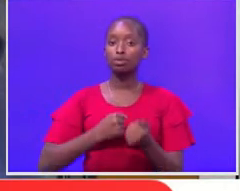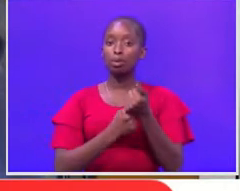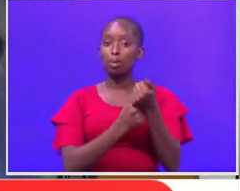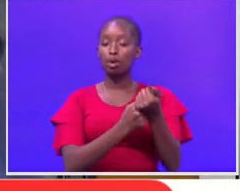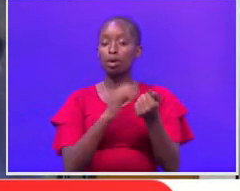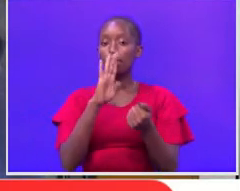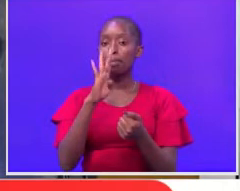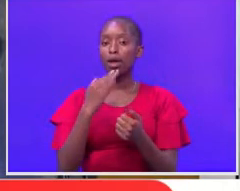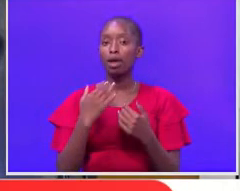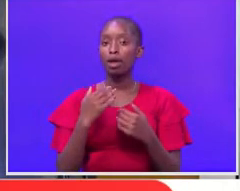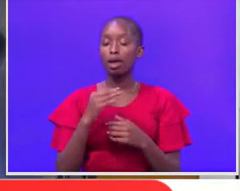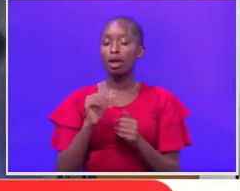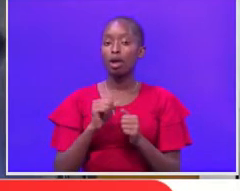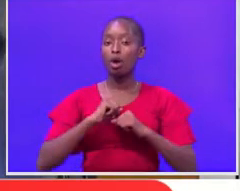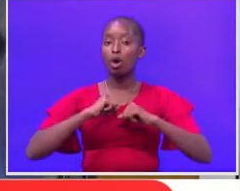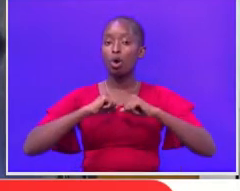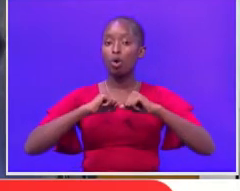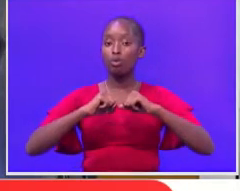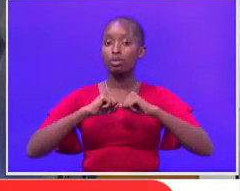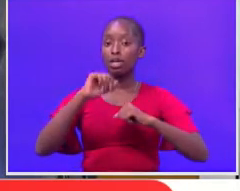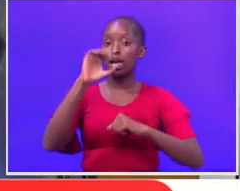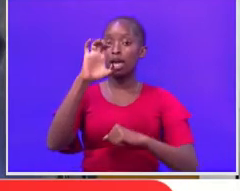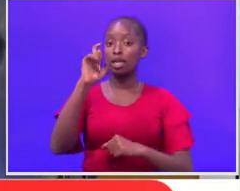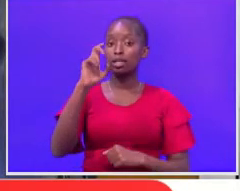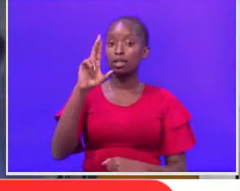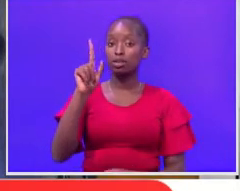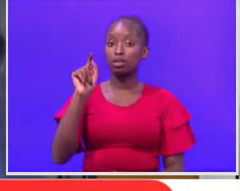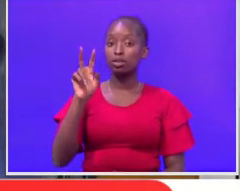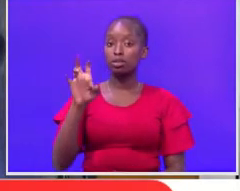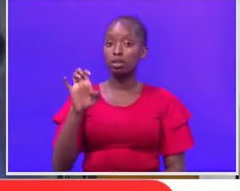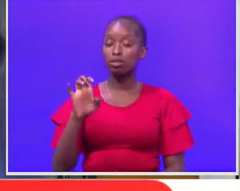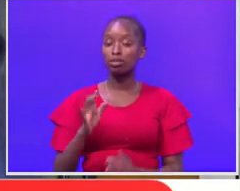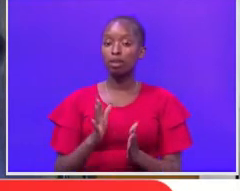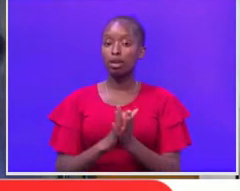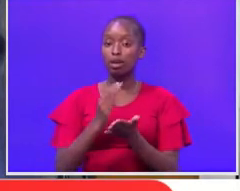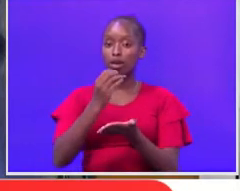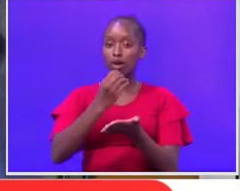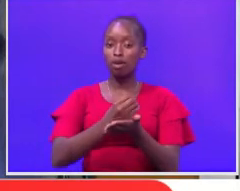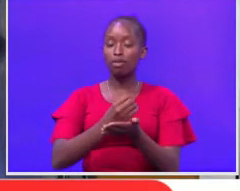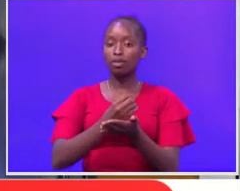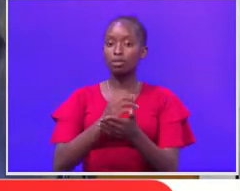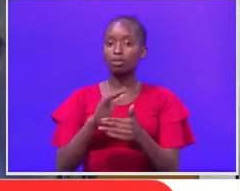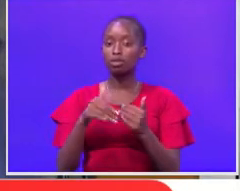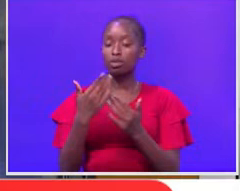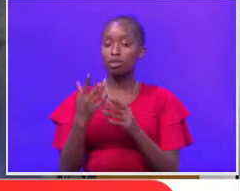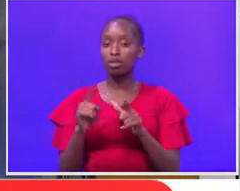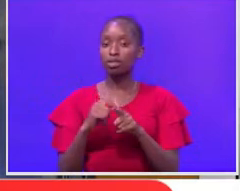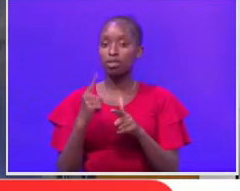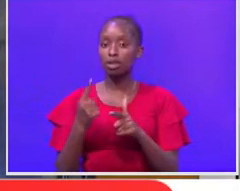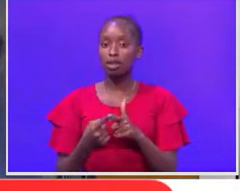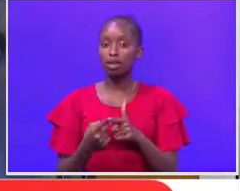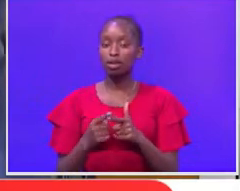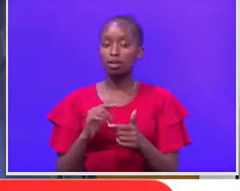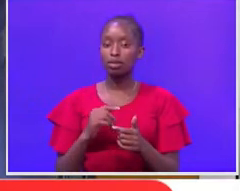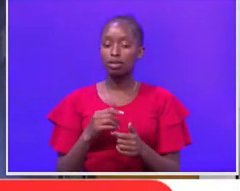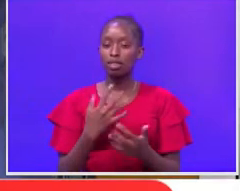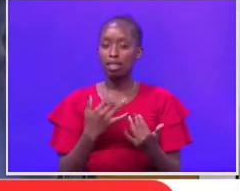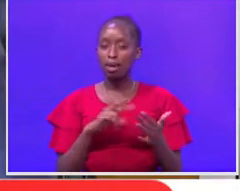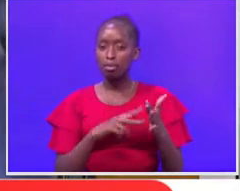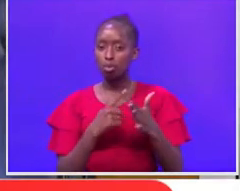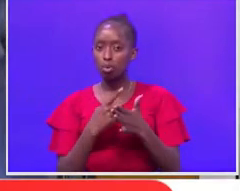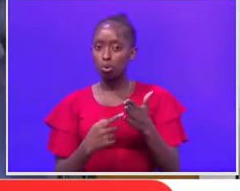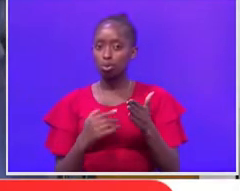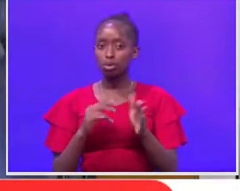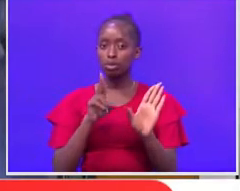the executive officer, the office of the secretary, and the administration officer. So that tells you that the chair of